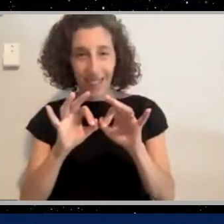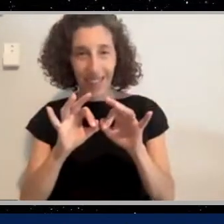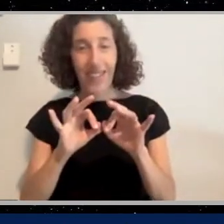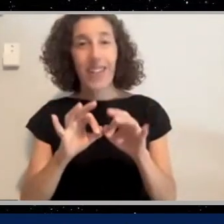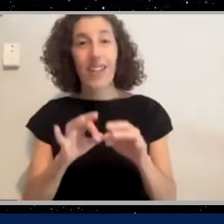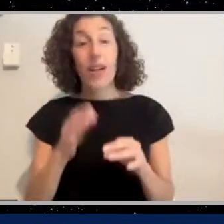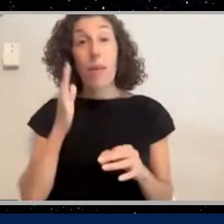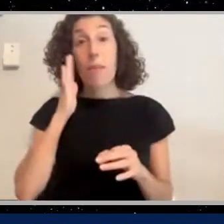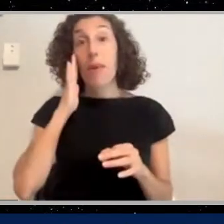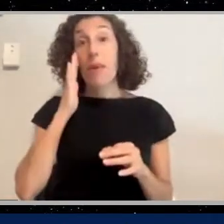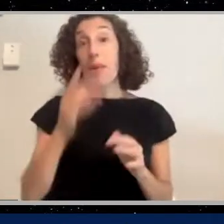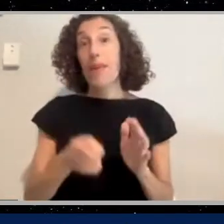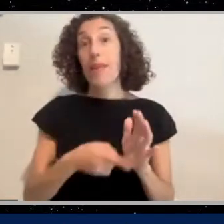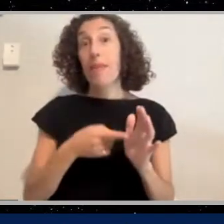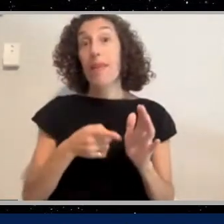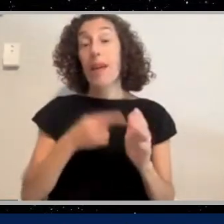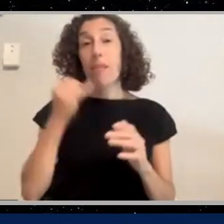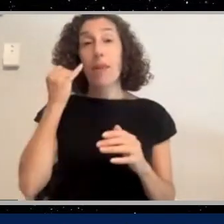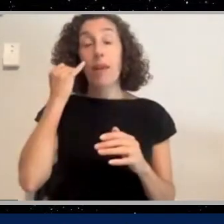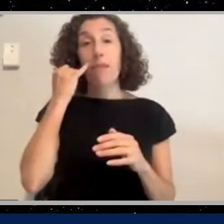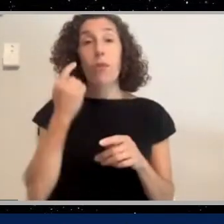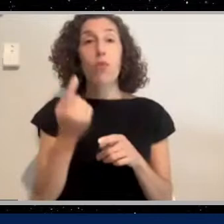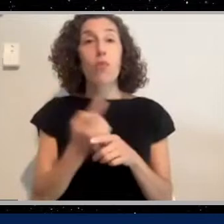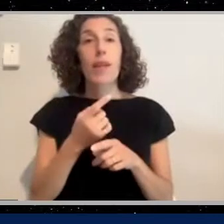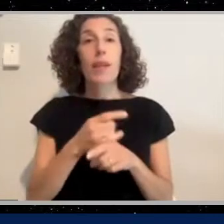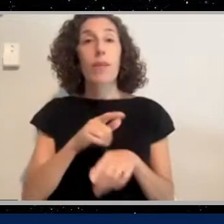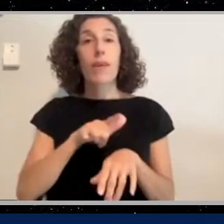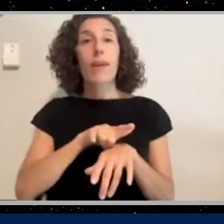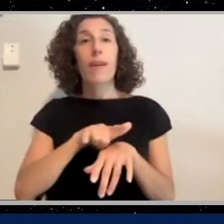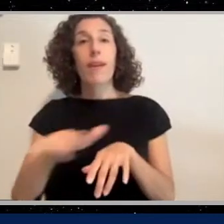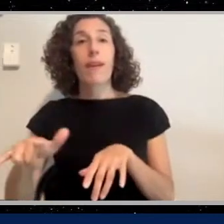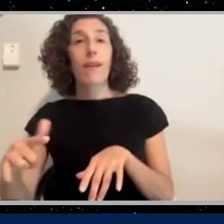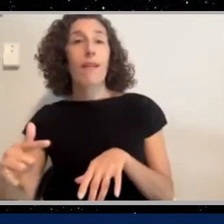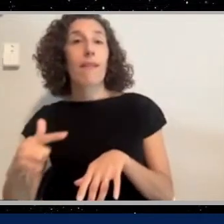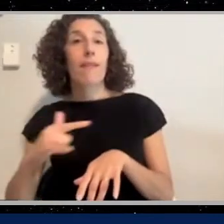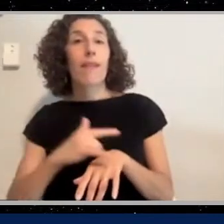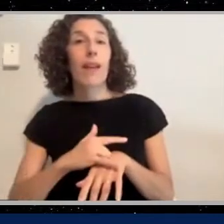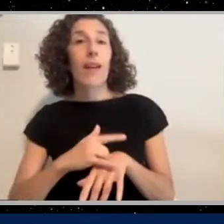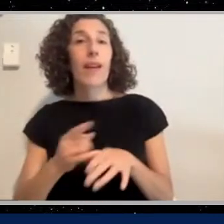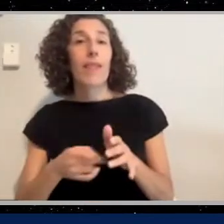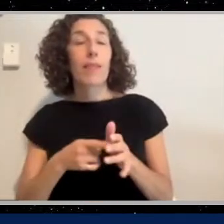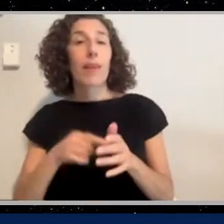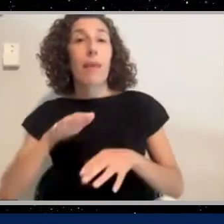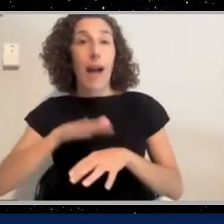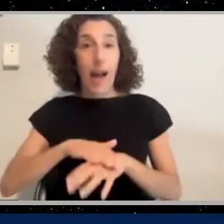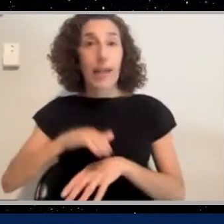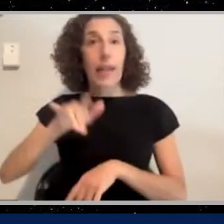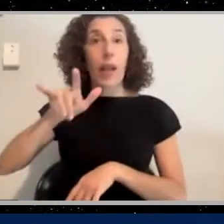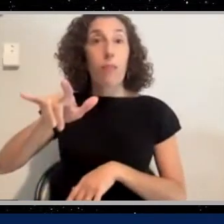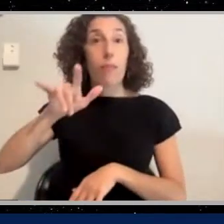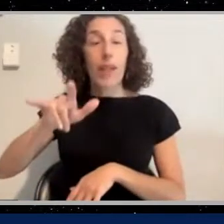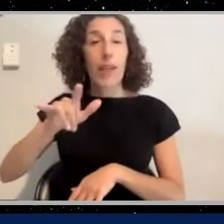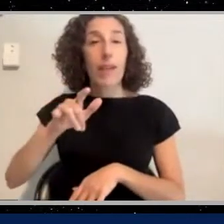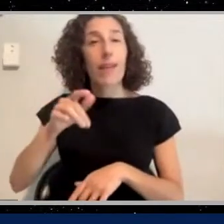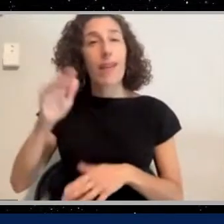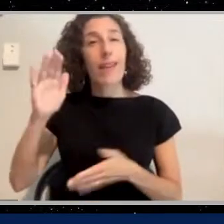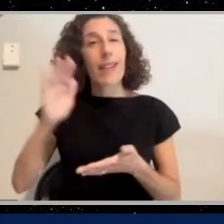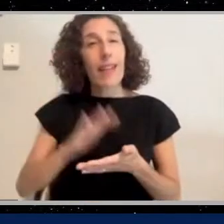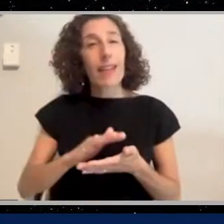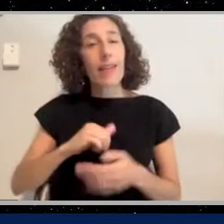flights, domestic or international, sometimes there isn't a lot of dignity that happens.